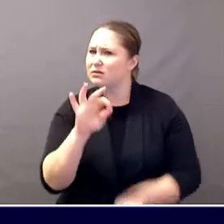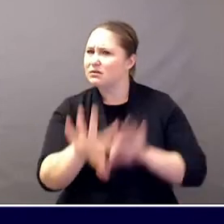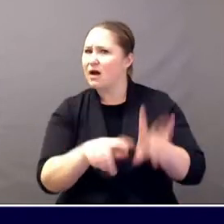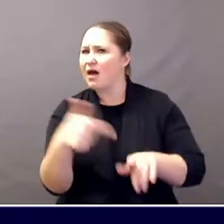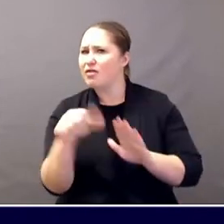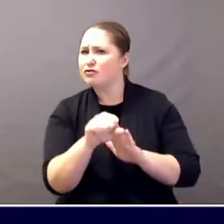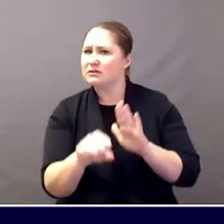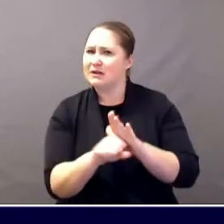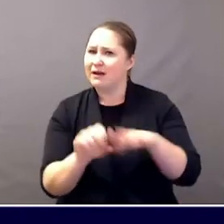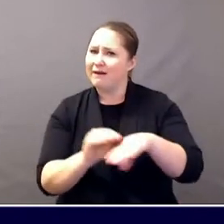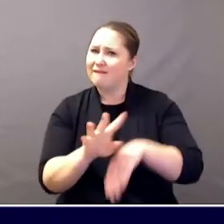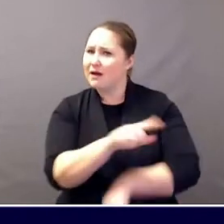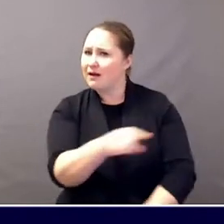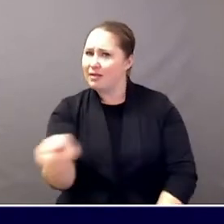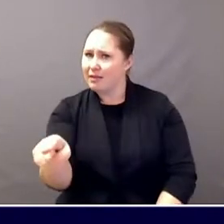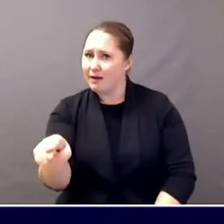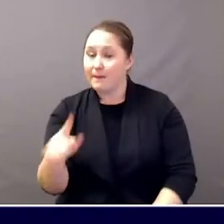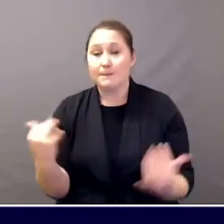To date,